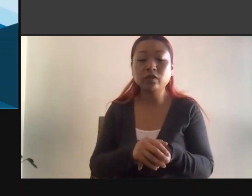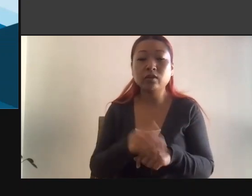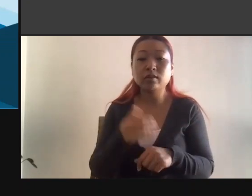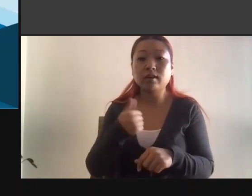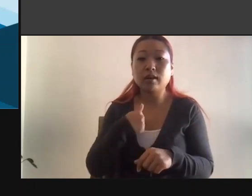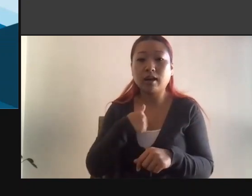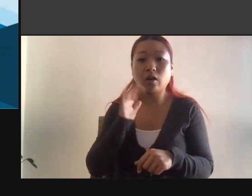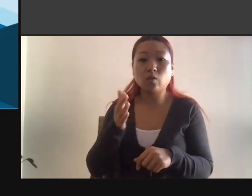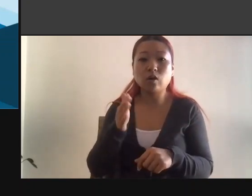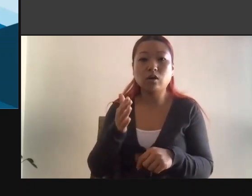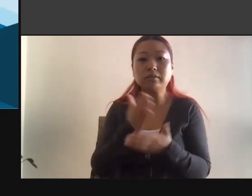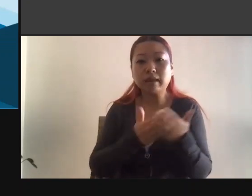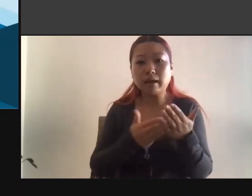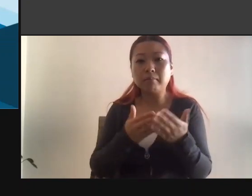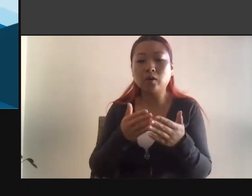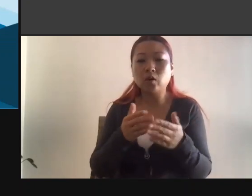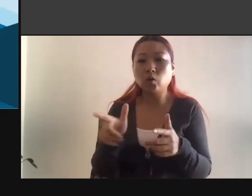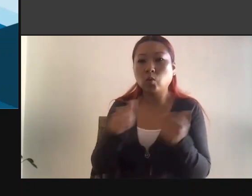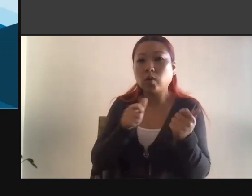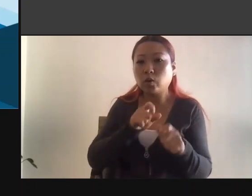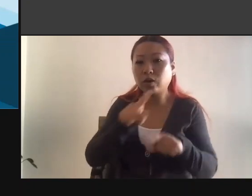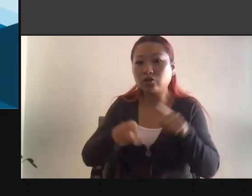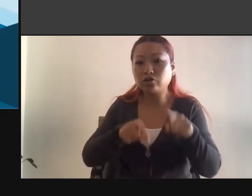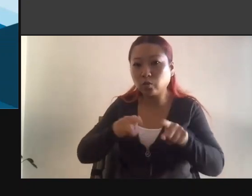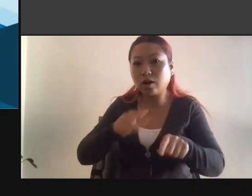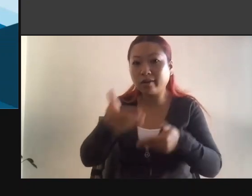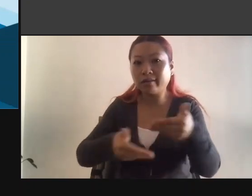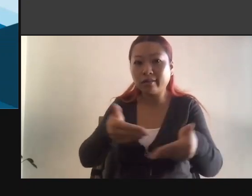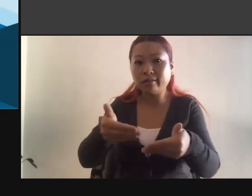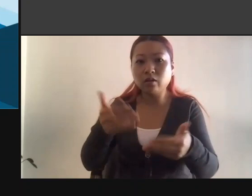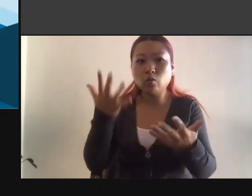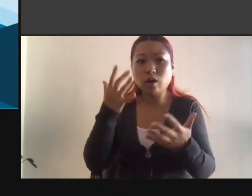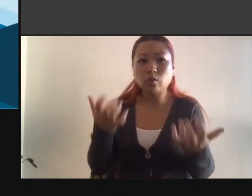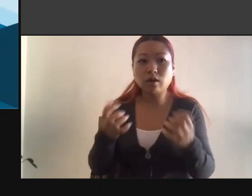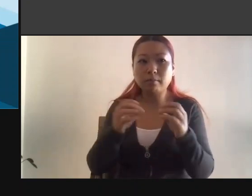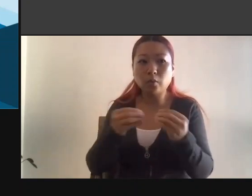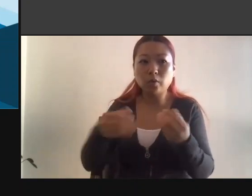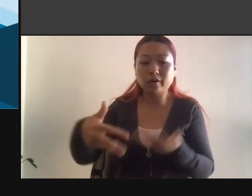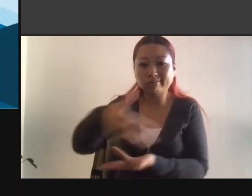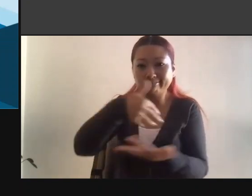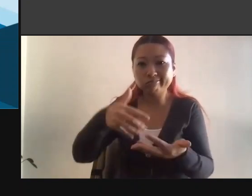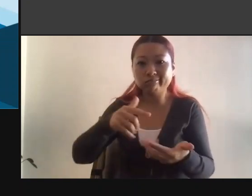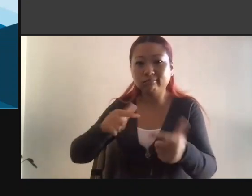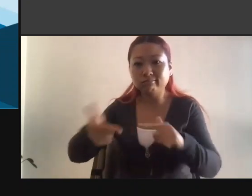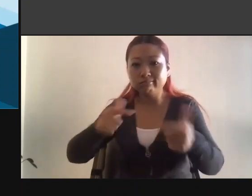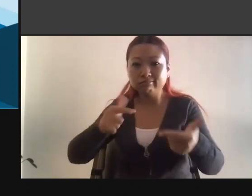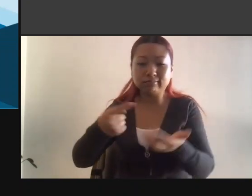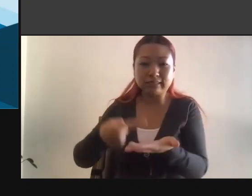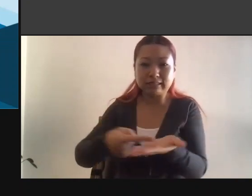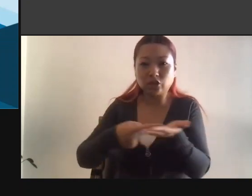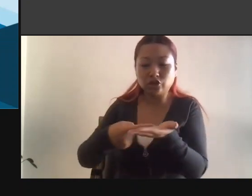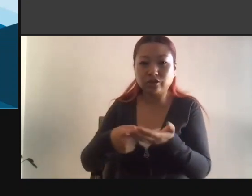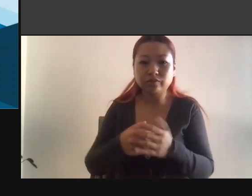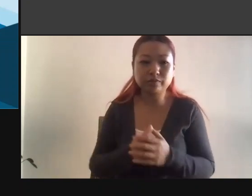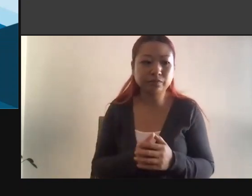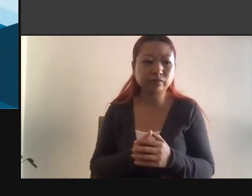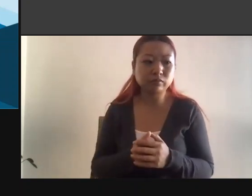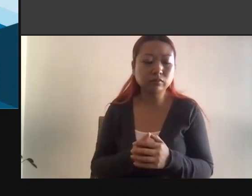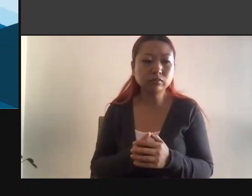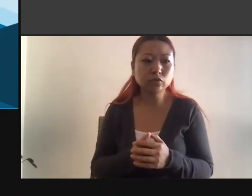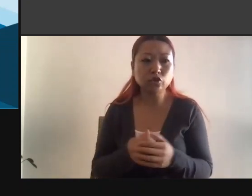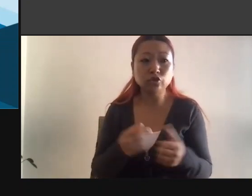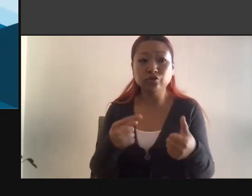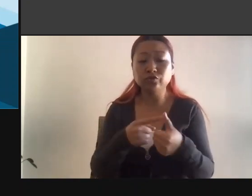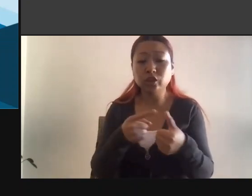couple questions along the way just because we want to make this kind of more of a discussion format. So just first